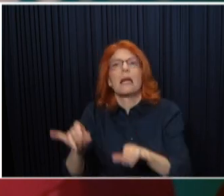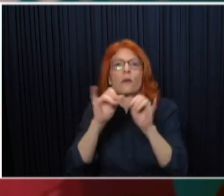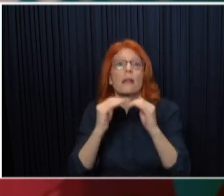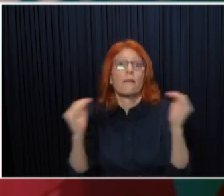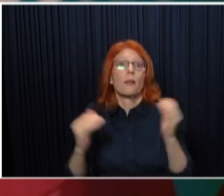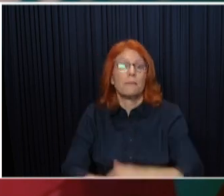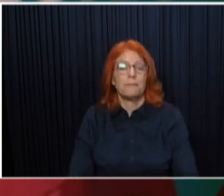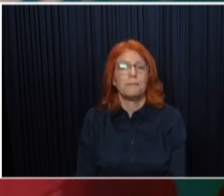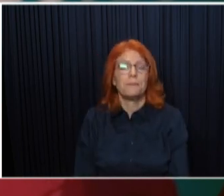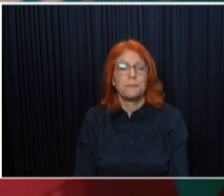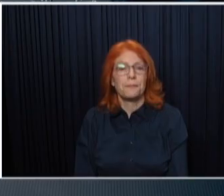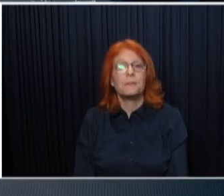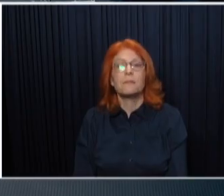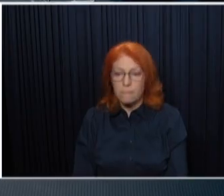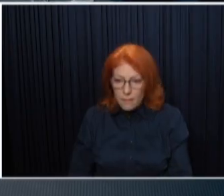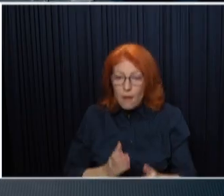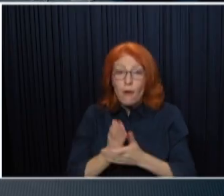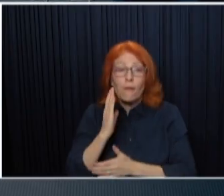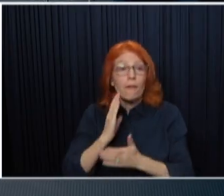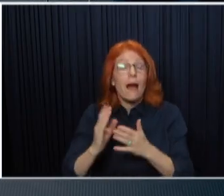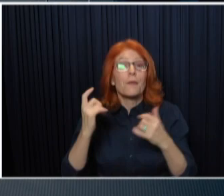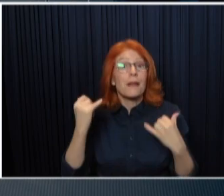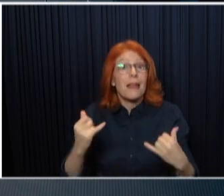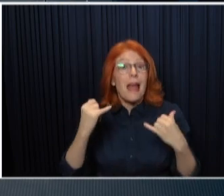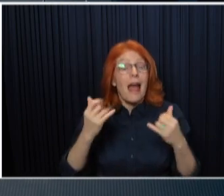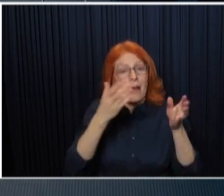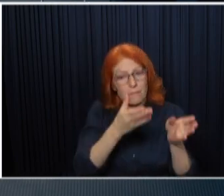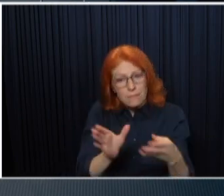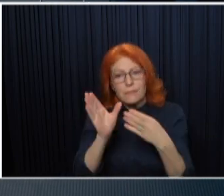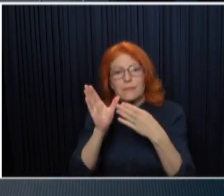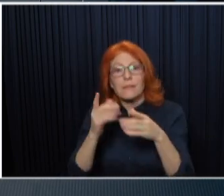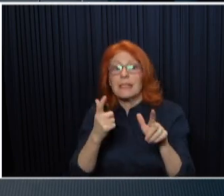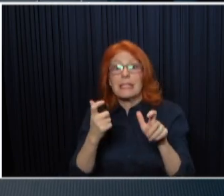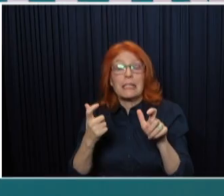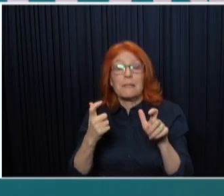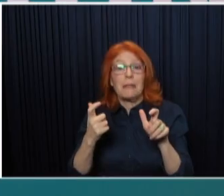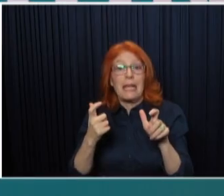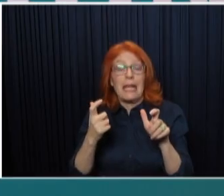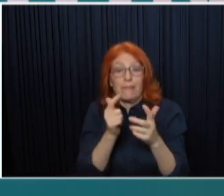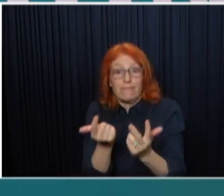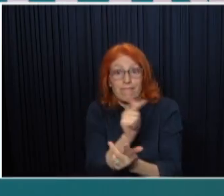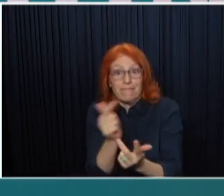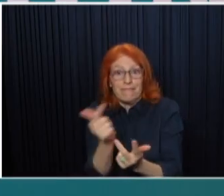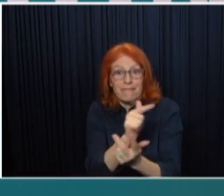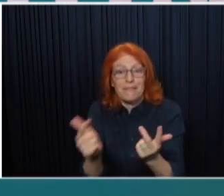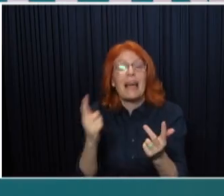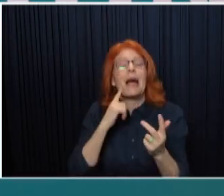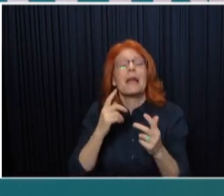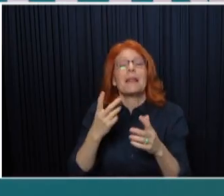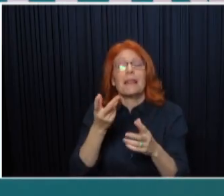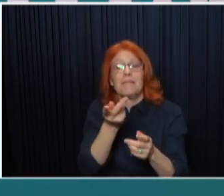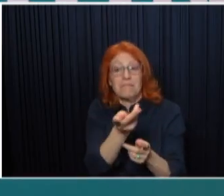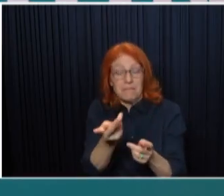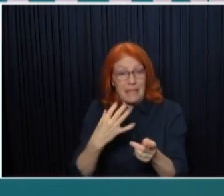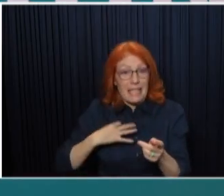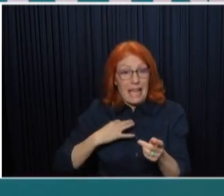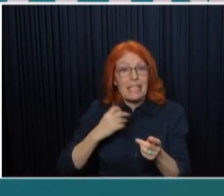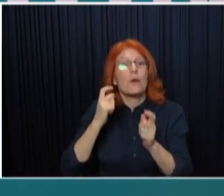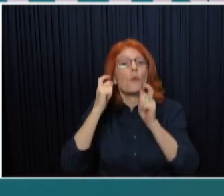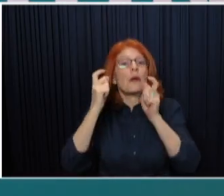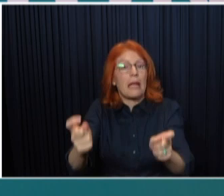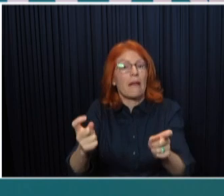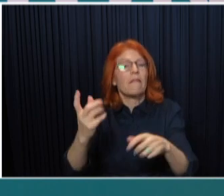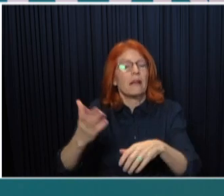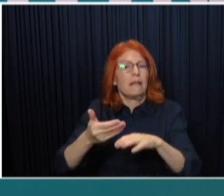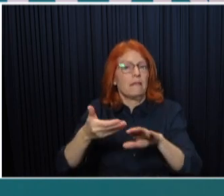level. All right, well, we are now going to shift into the speed round. So again, these candidates have been given these questions ahead of